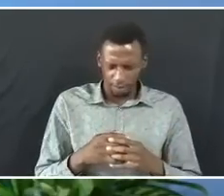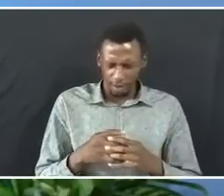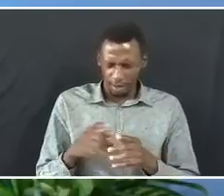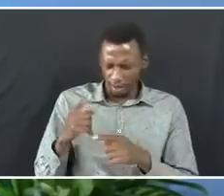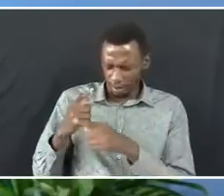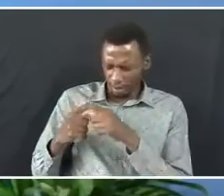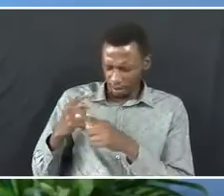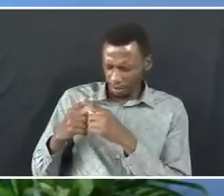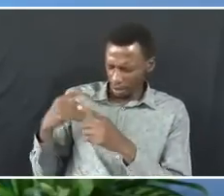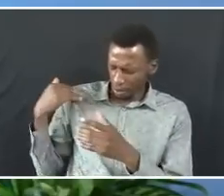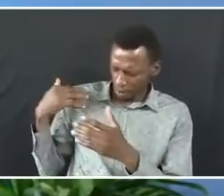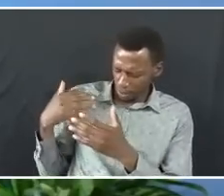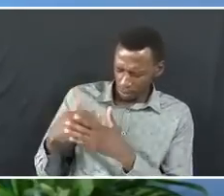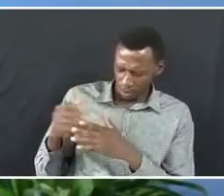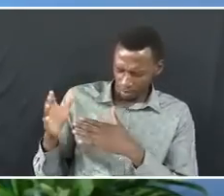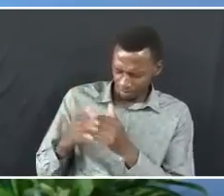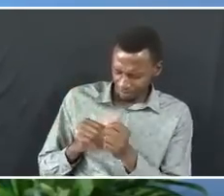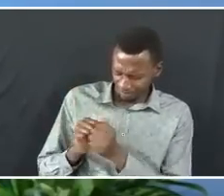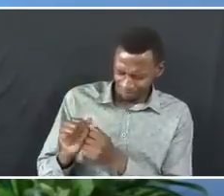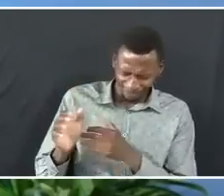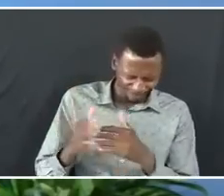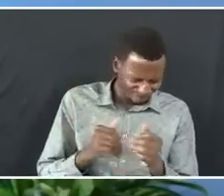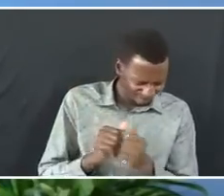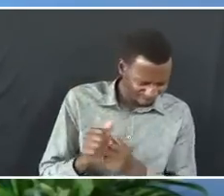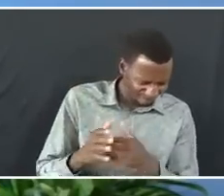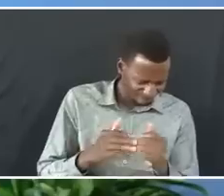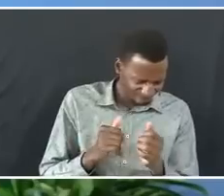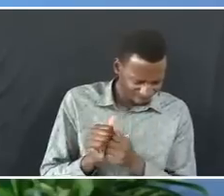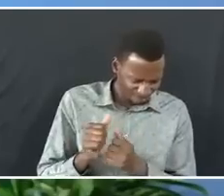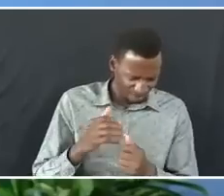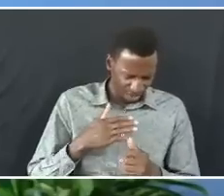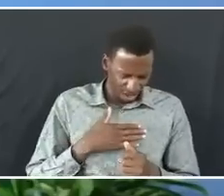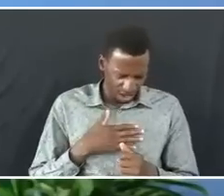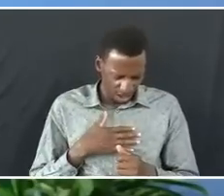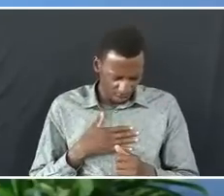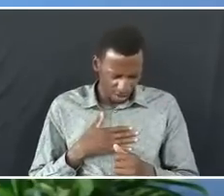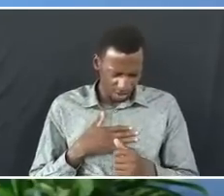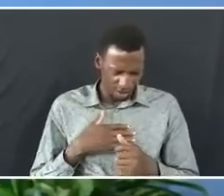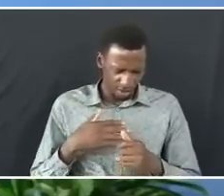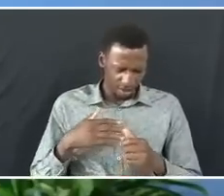of locusts, flying, swimming, eating, chewing locusts.